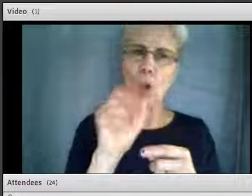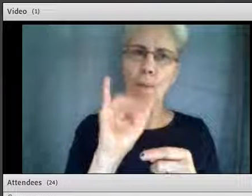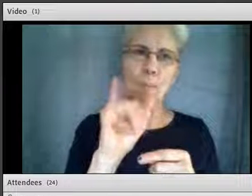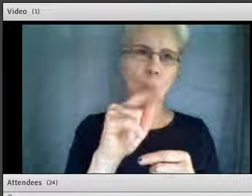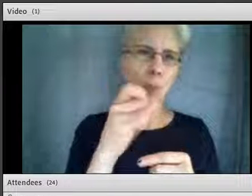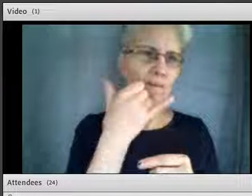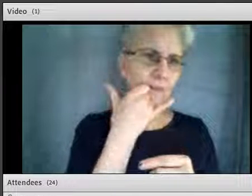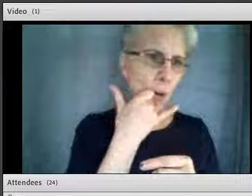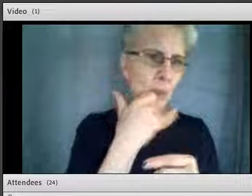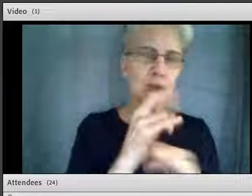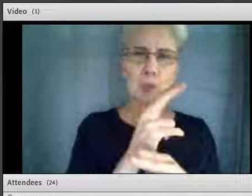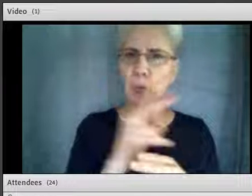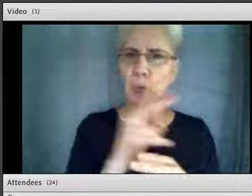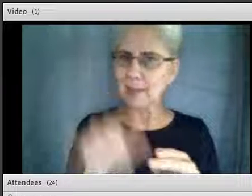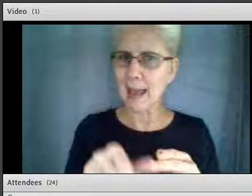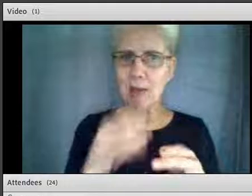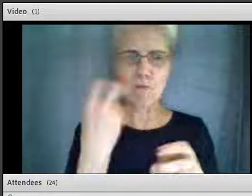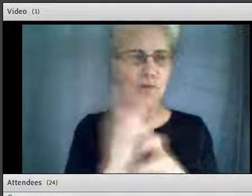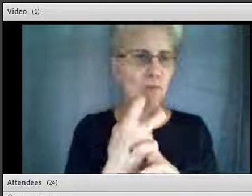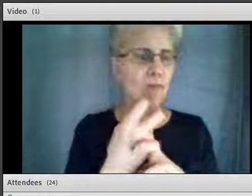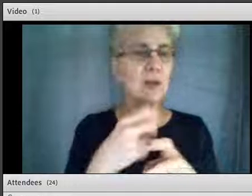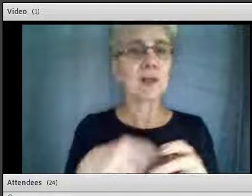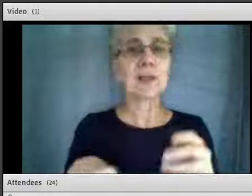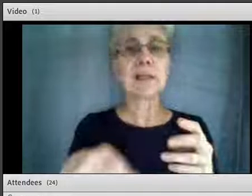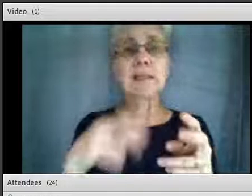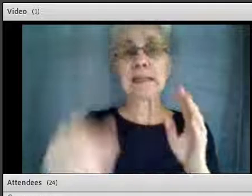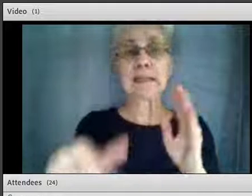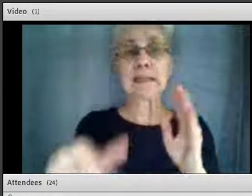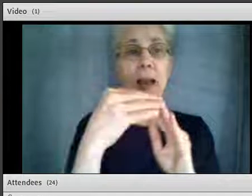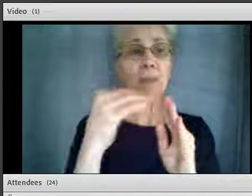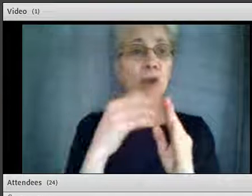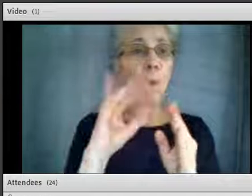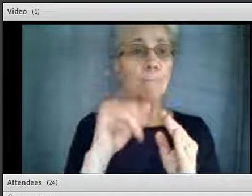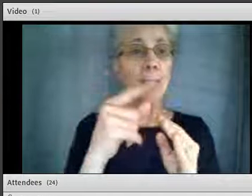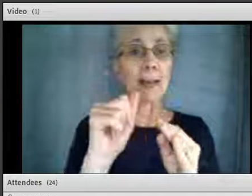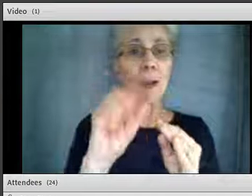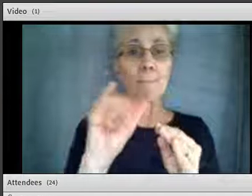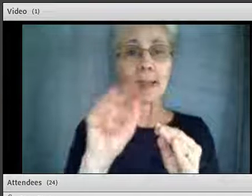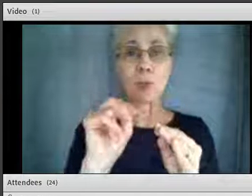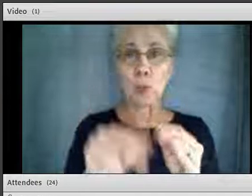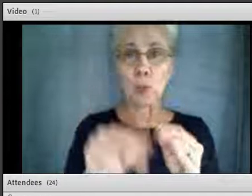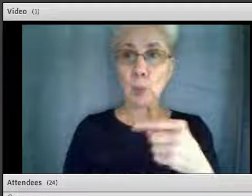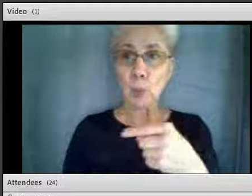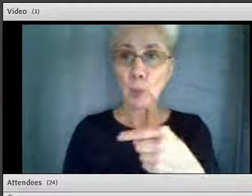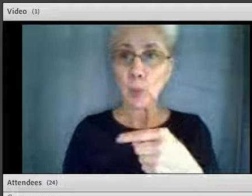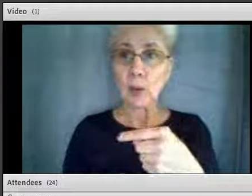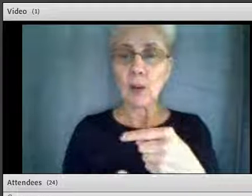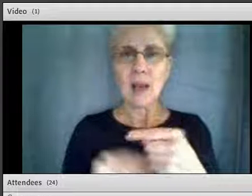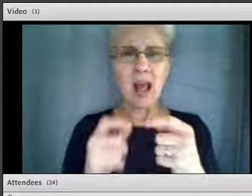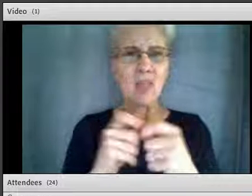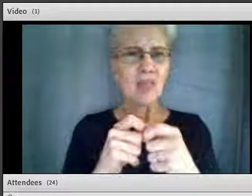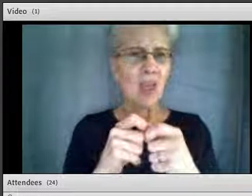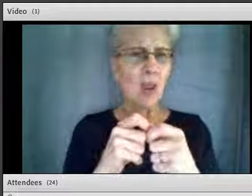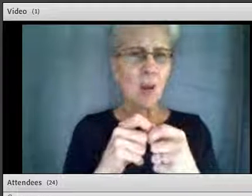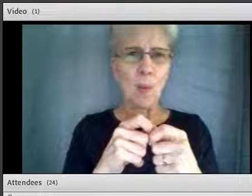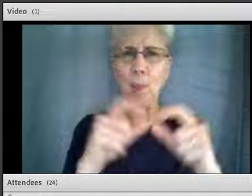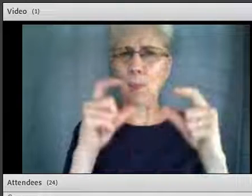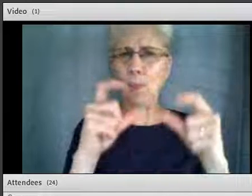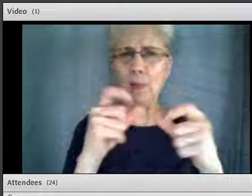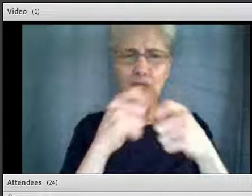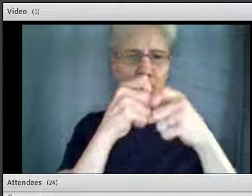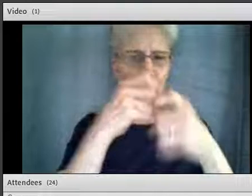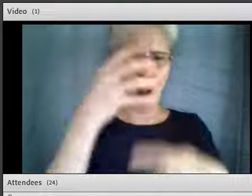This top one is called the mega menu. They are huge hierarchical drop-down menus that have everything on them. They